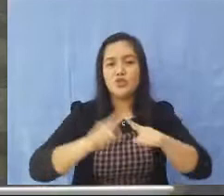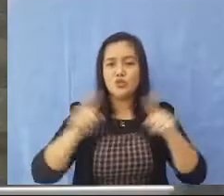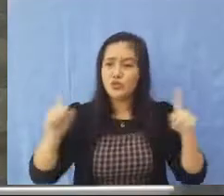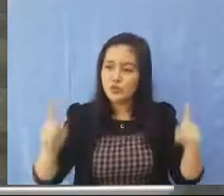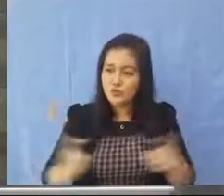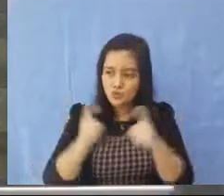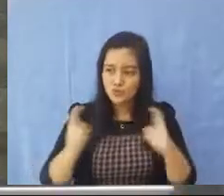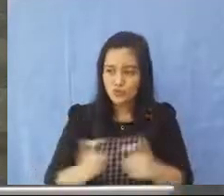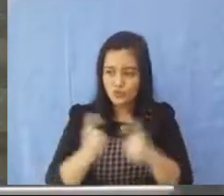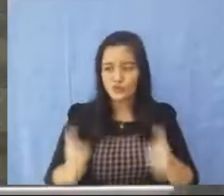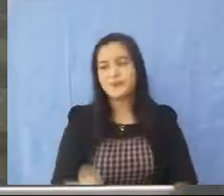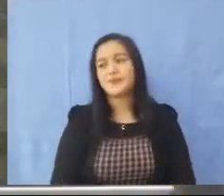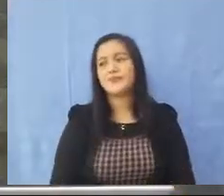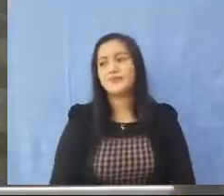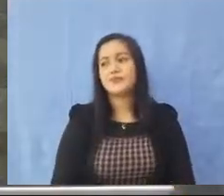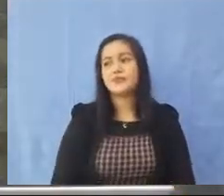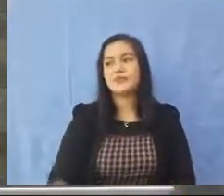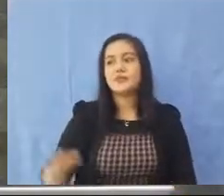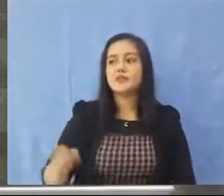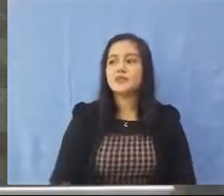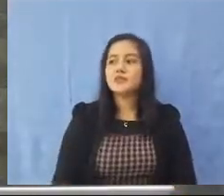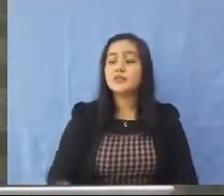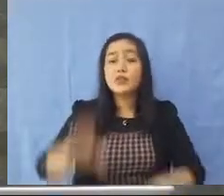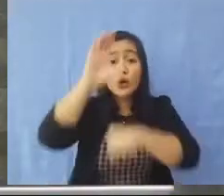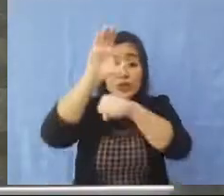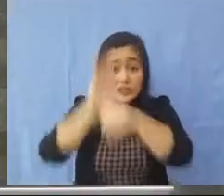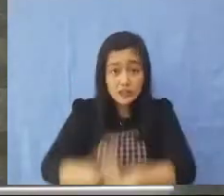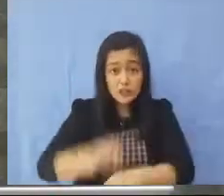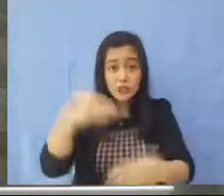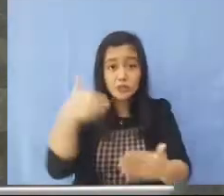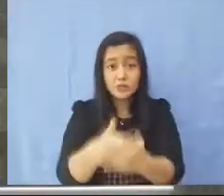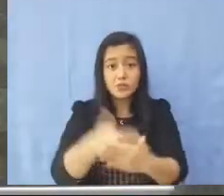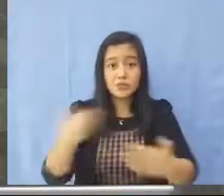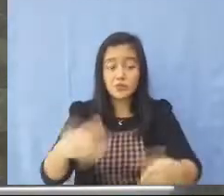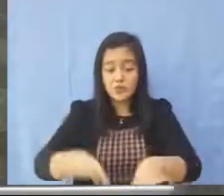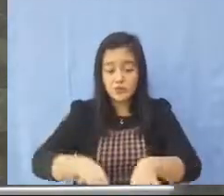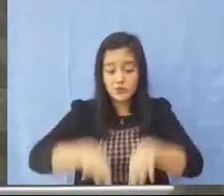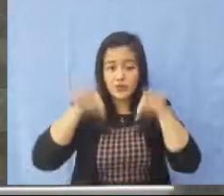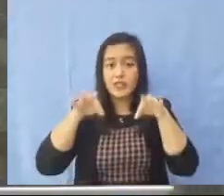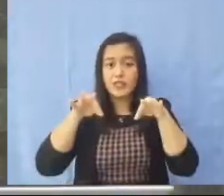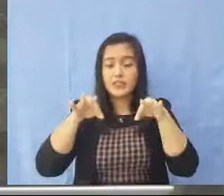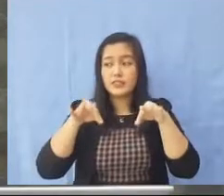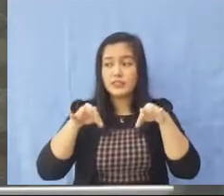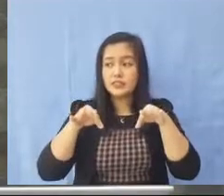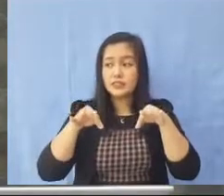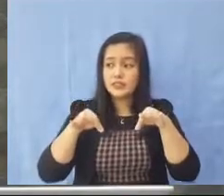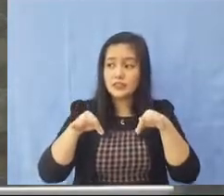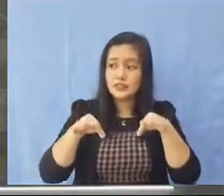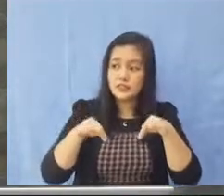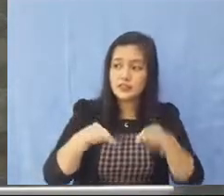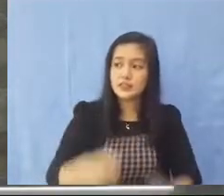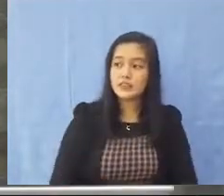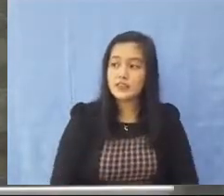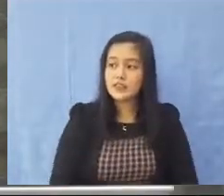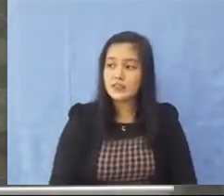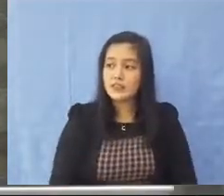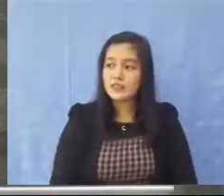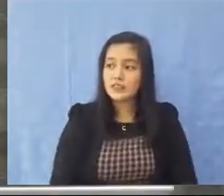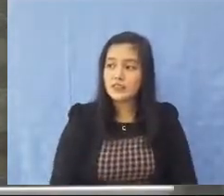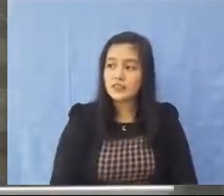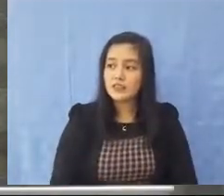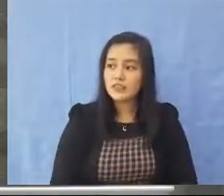through the flood, tragedy after the flood. Yan po yung nakapaloob sa condemnation, which is the third part